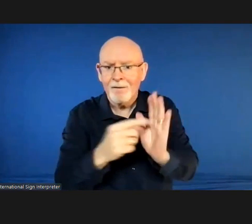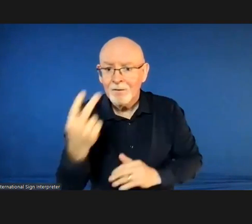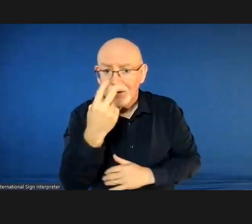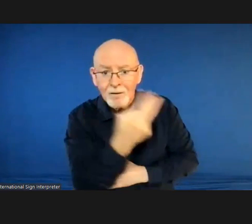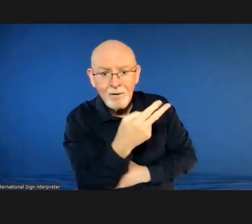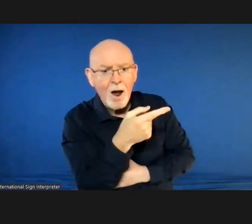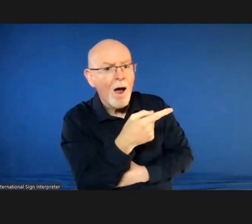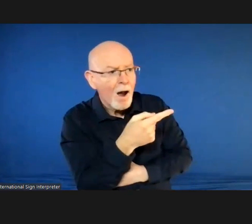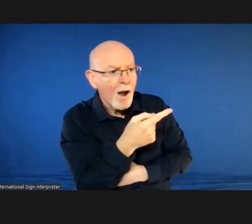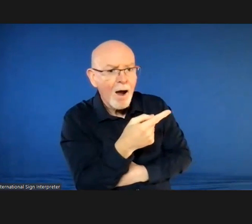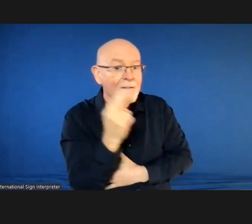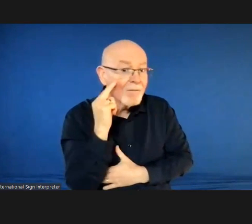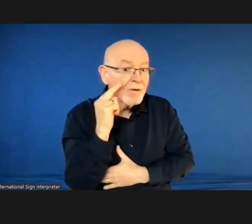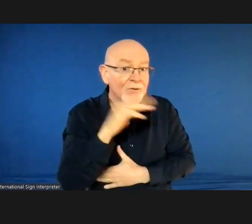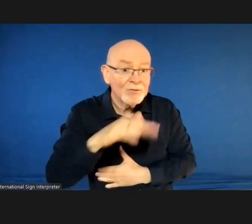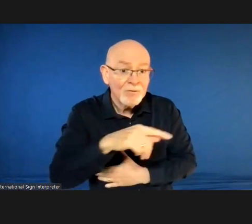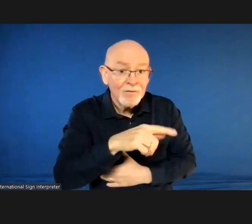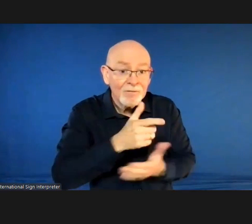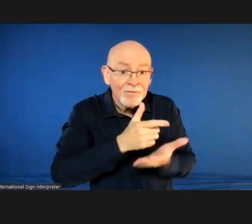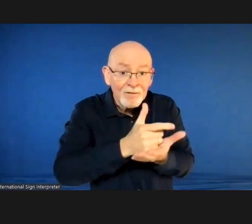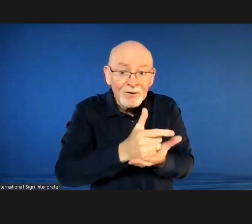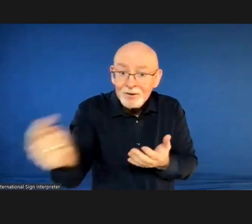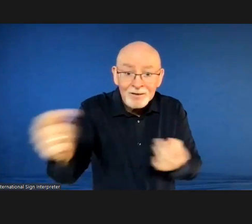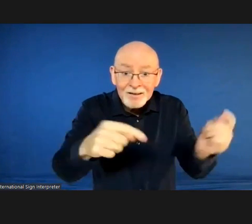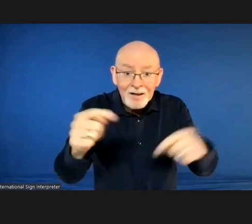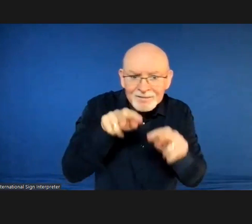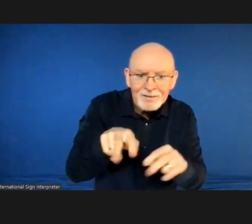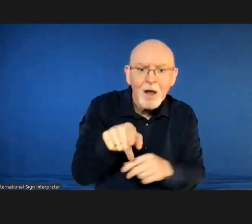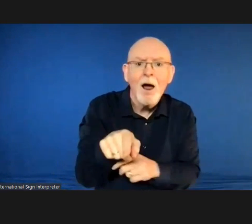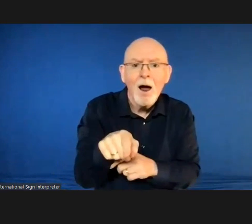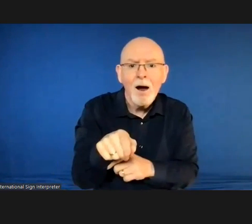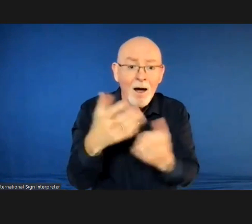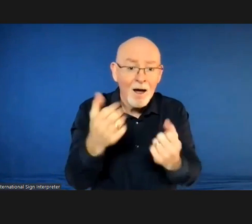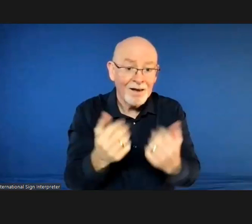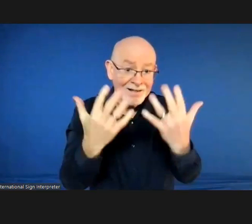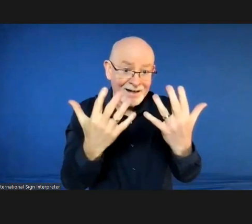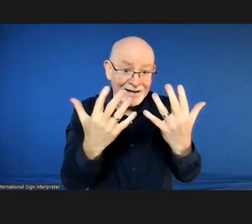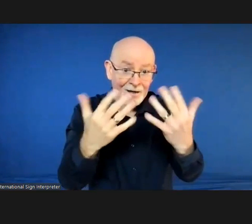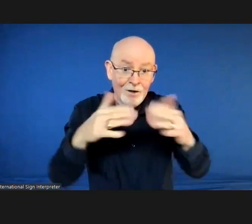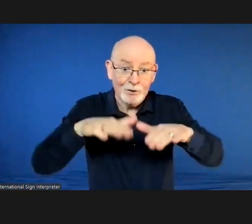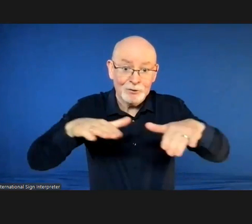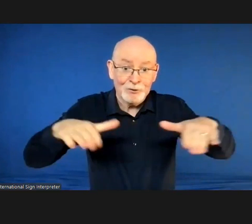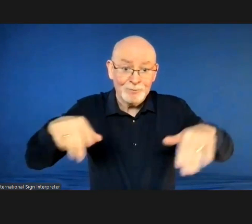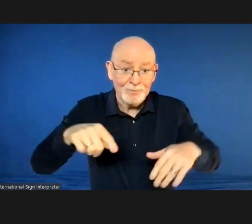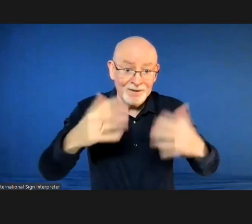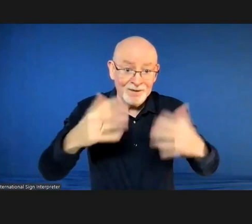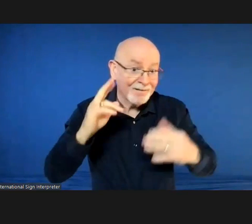with trained deaf and hearing teachers who would go to these schools every